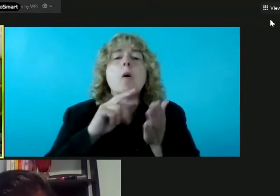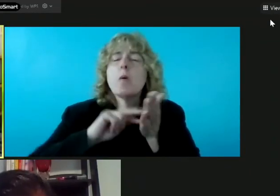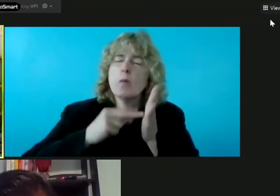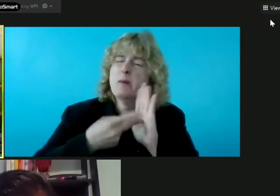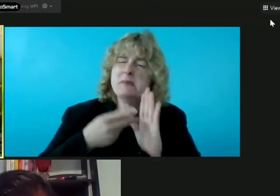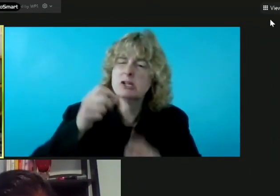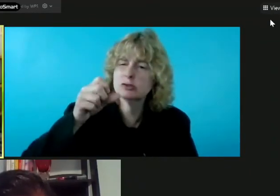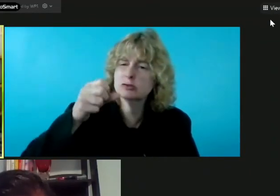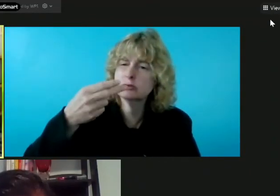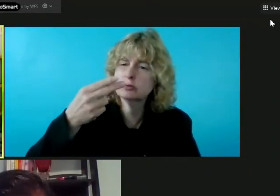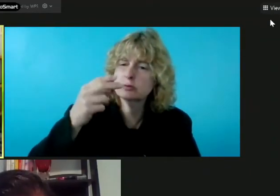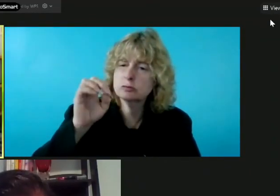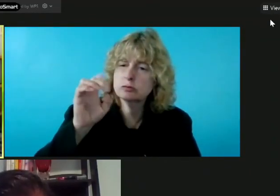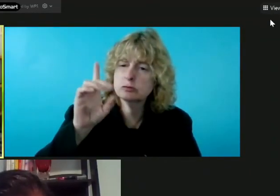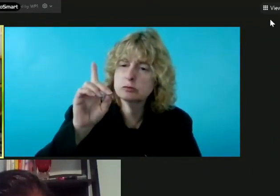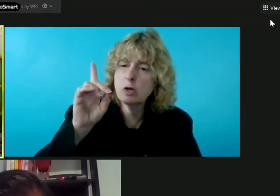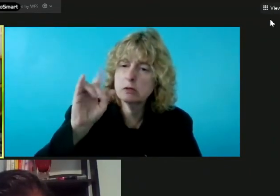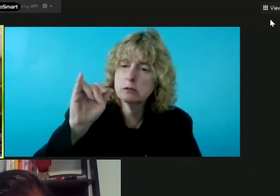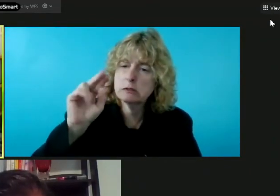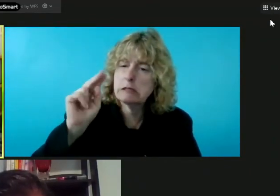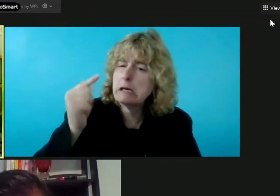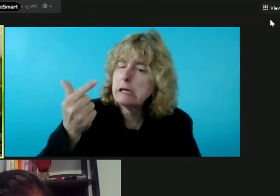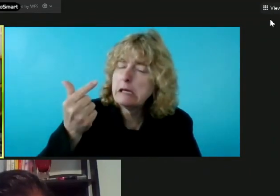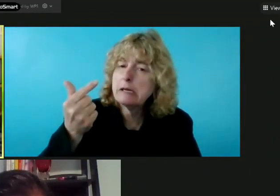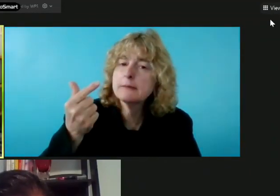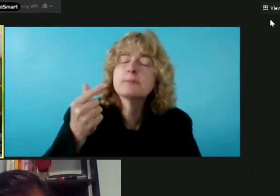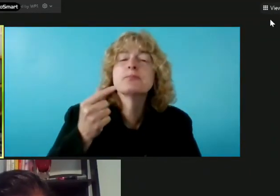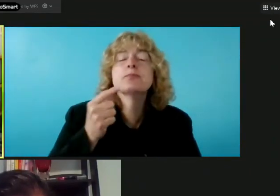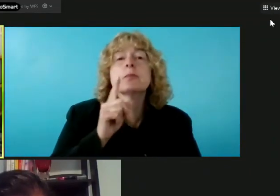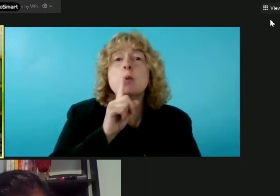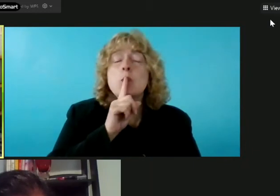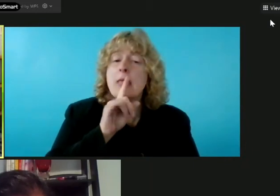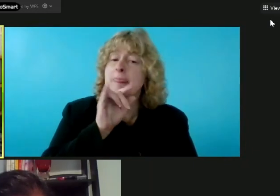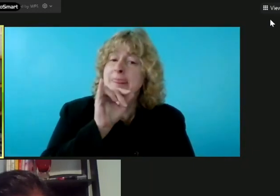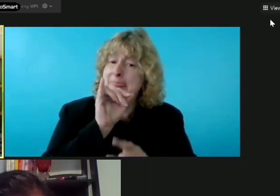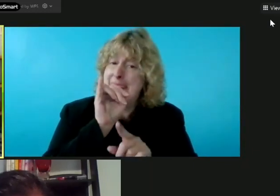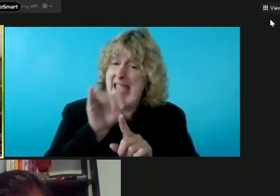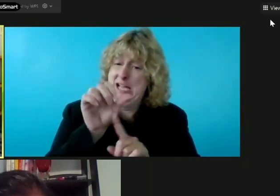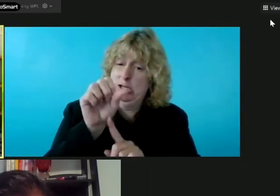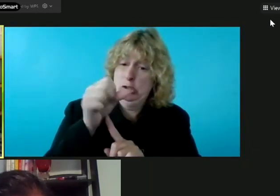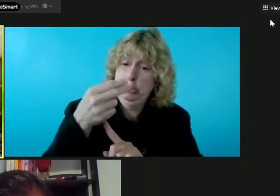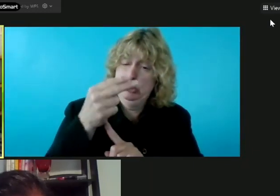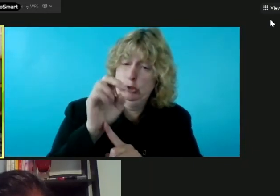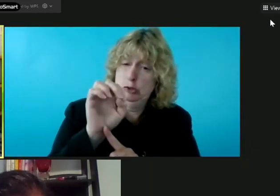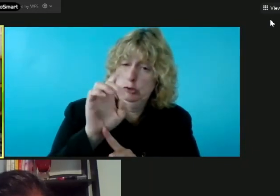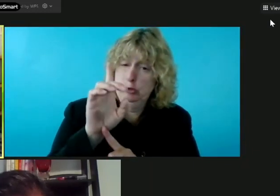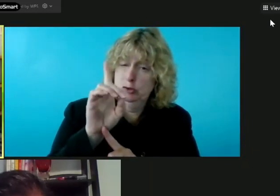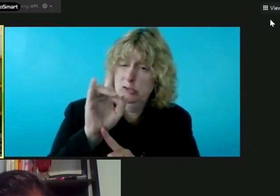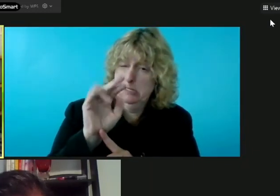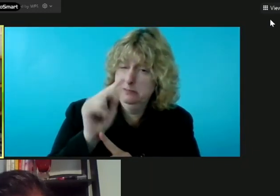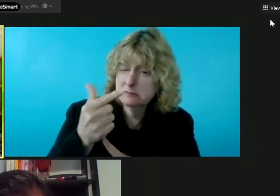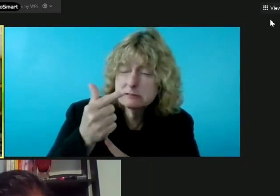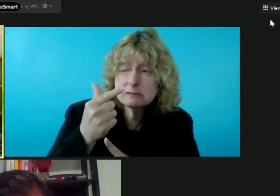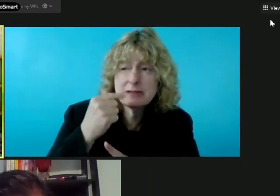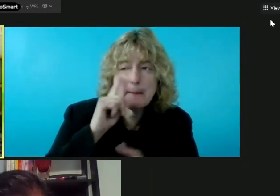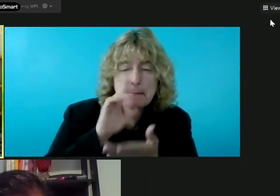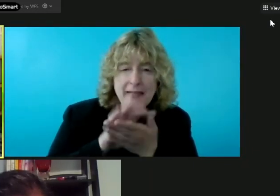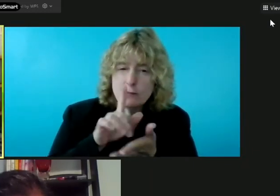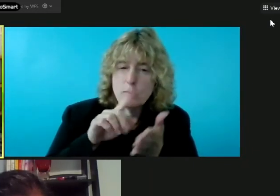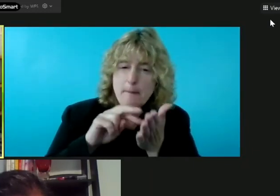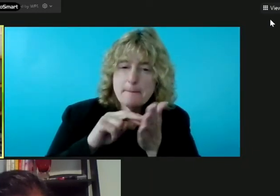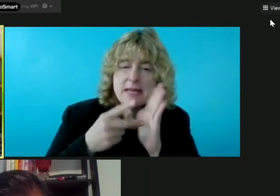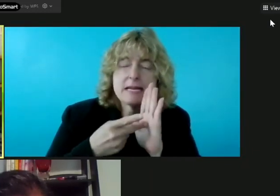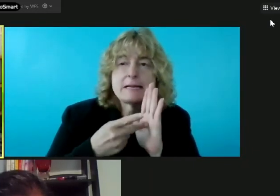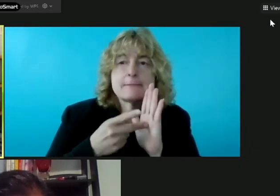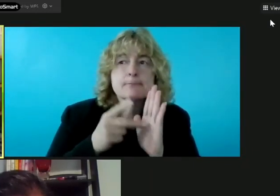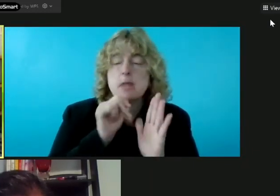Oftentimes shedding can mean it, and this is not really an issue with the COVID vaccines. I believe what it's referring to is that